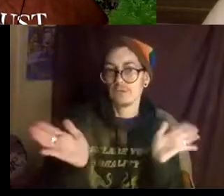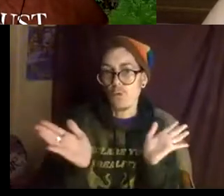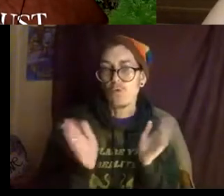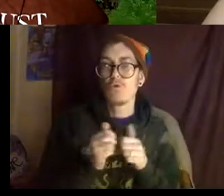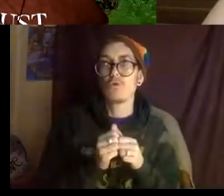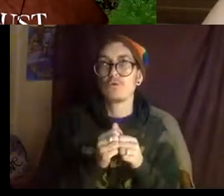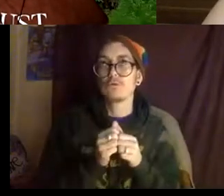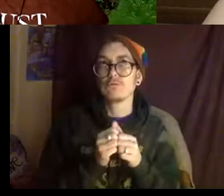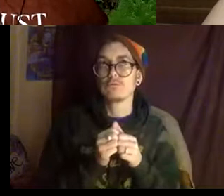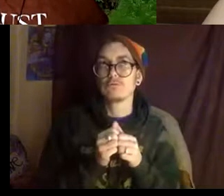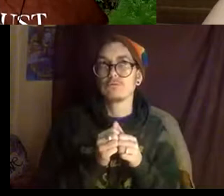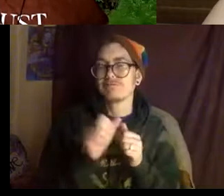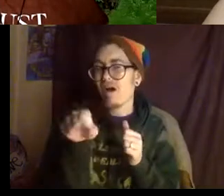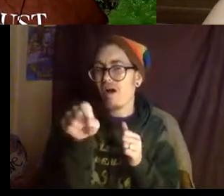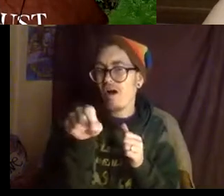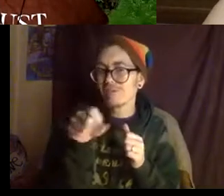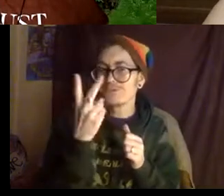return.